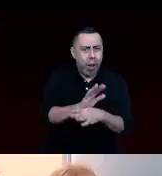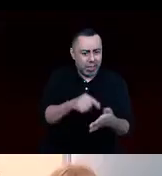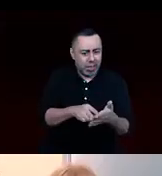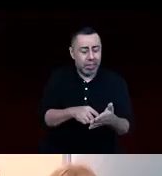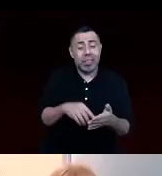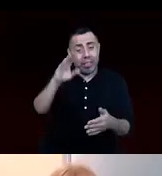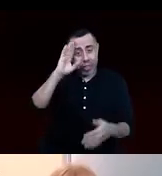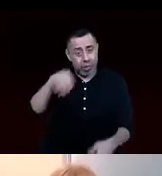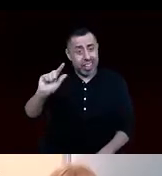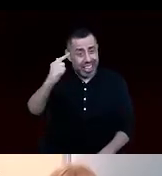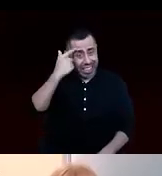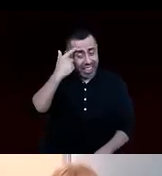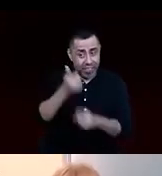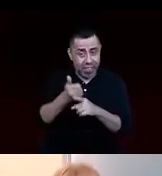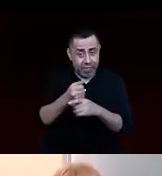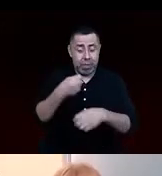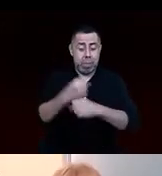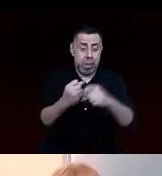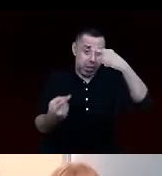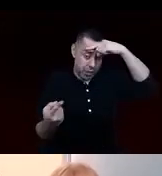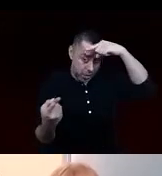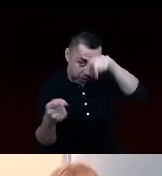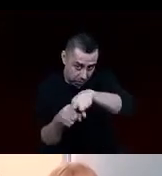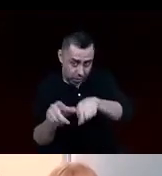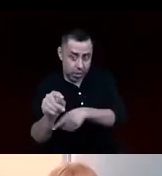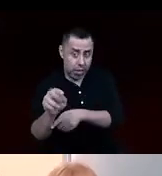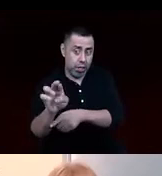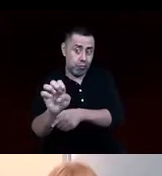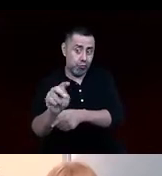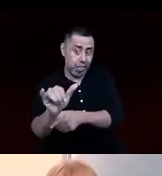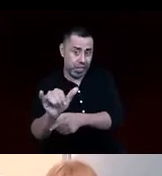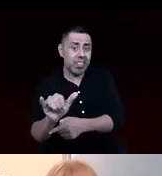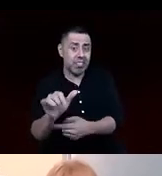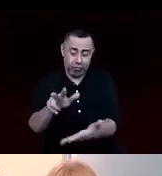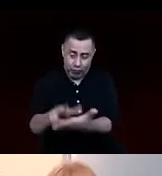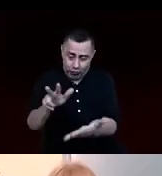has violated with indigenous people.